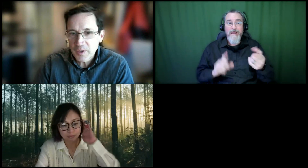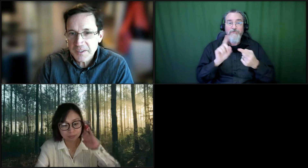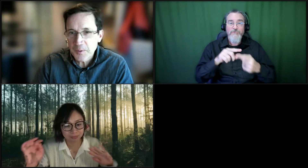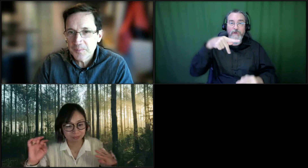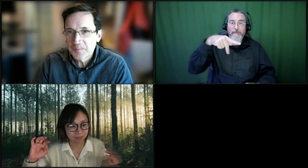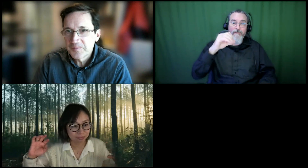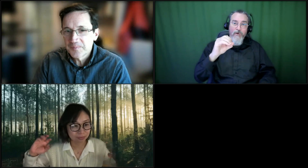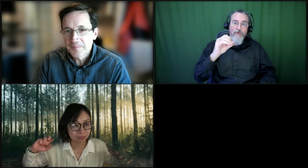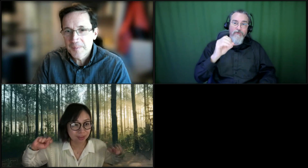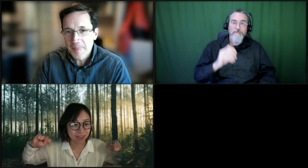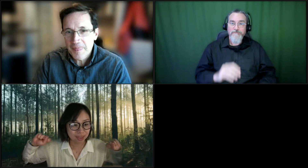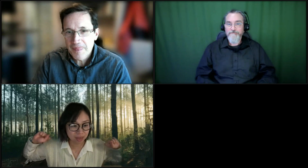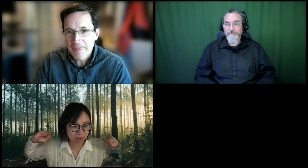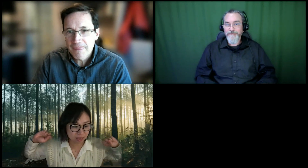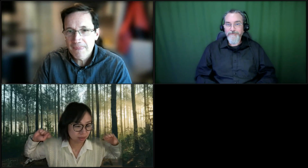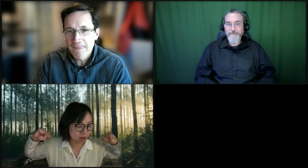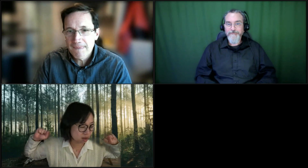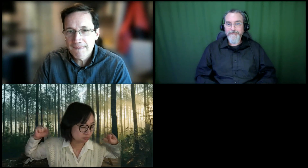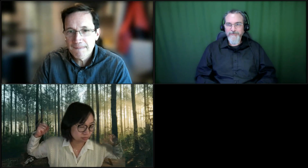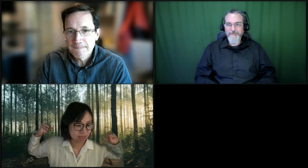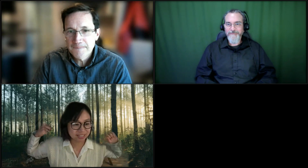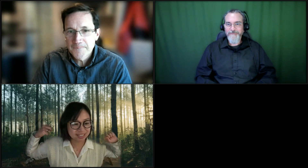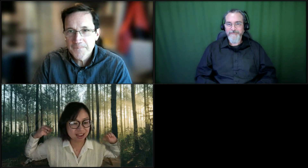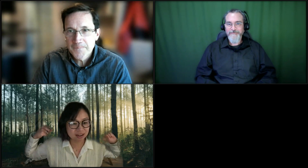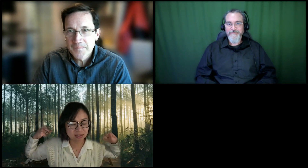to bring us home.